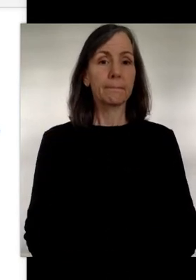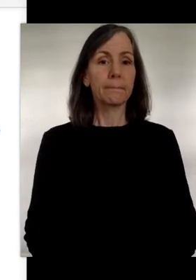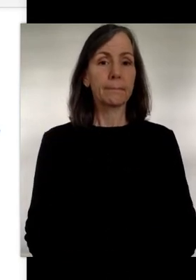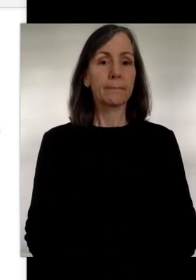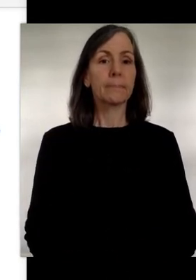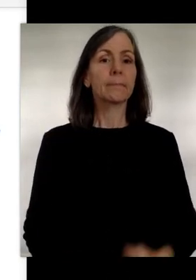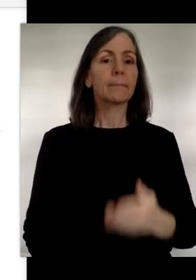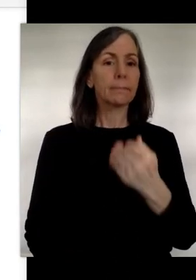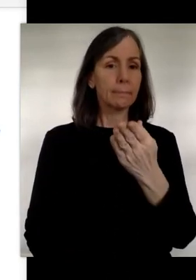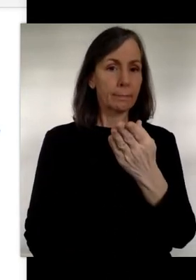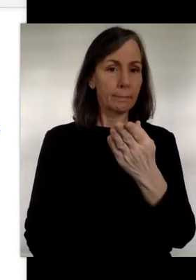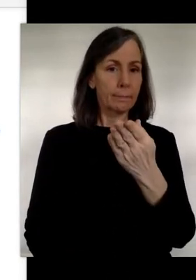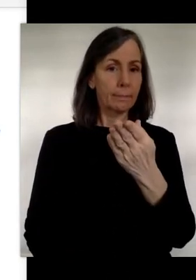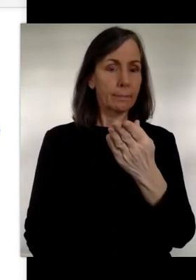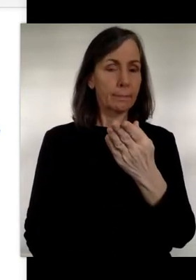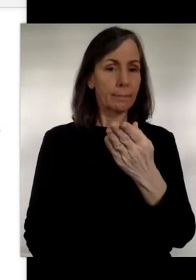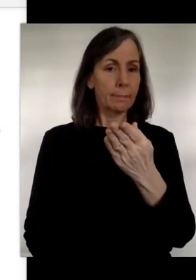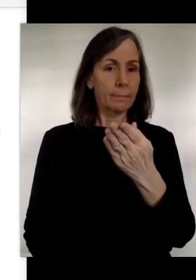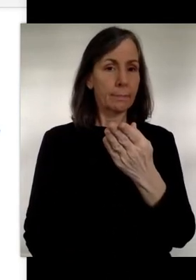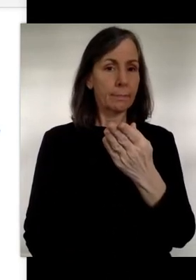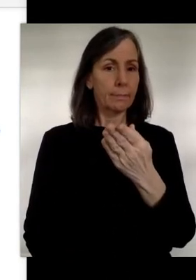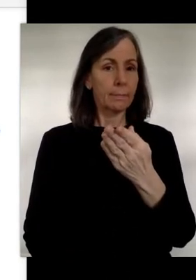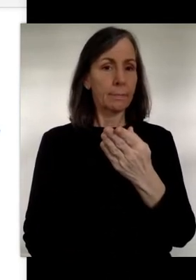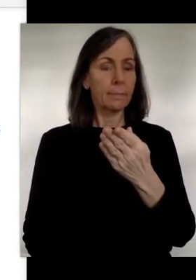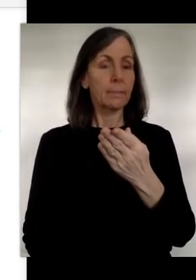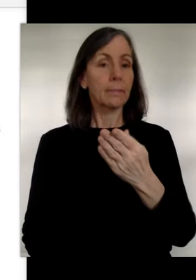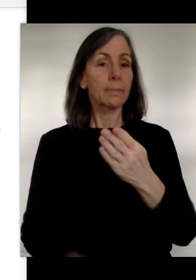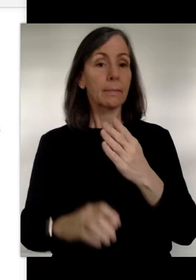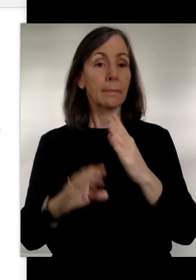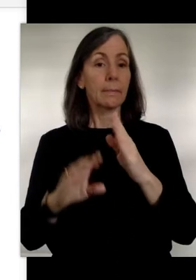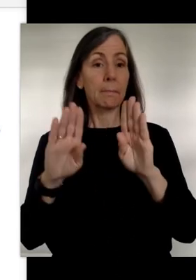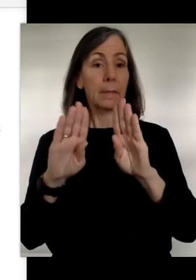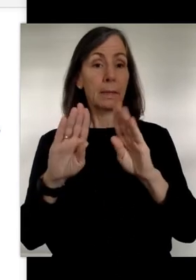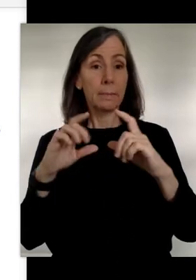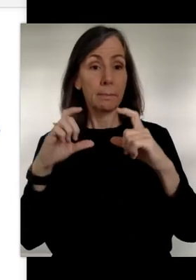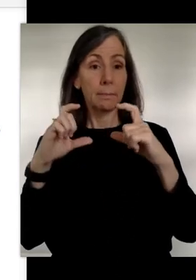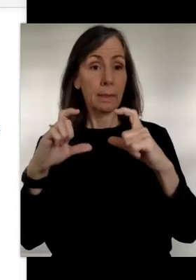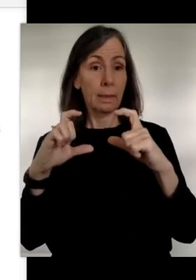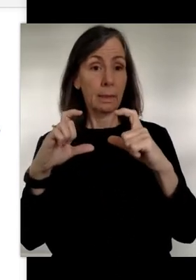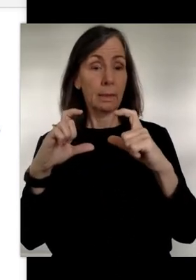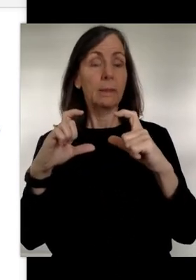So there's one genotype, two capitals, two dominant.